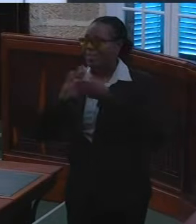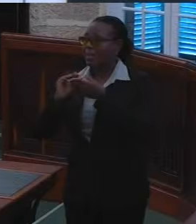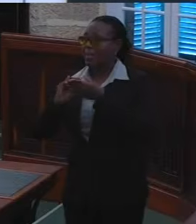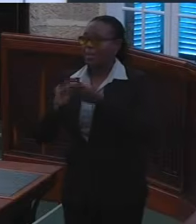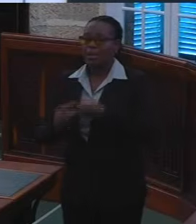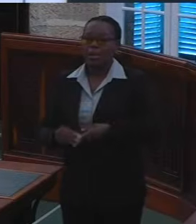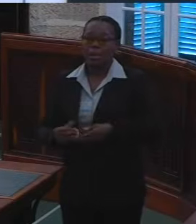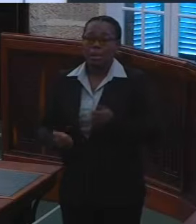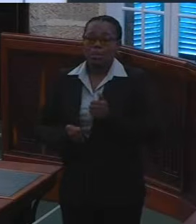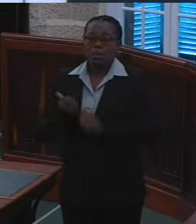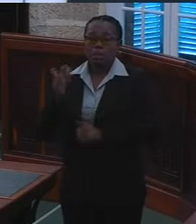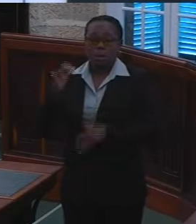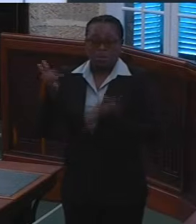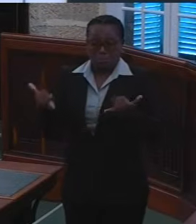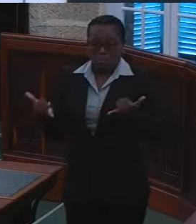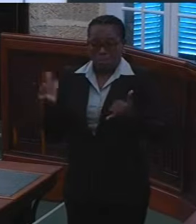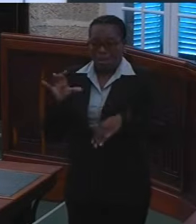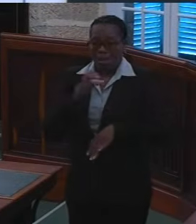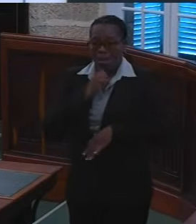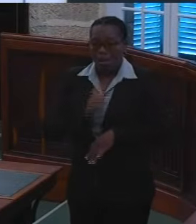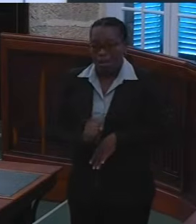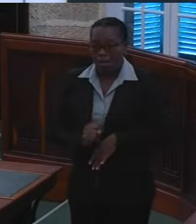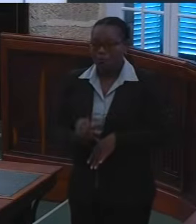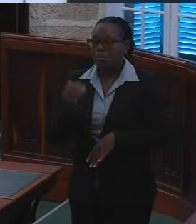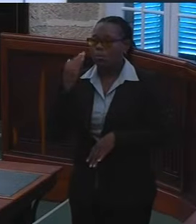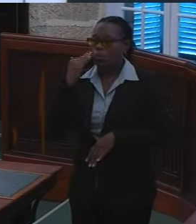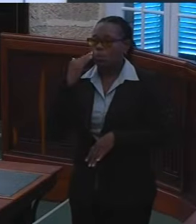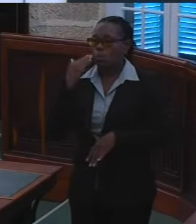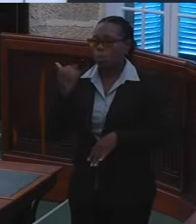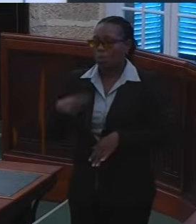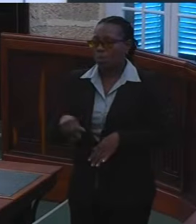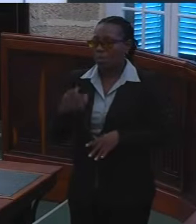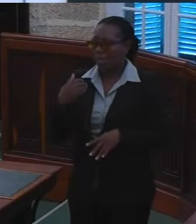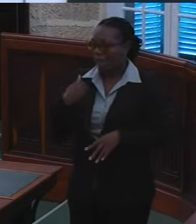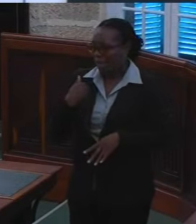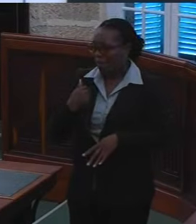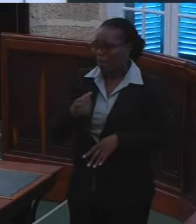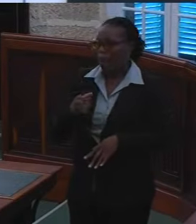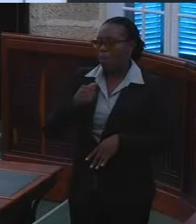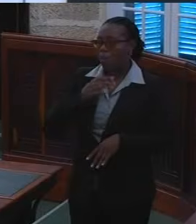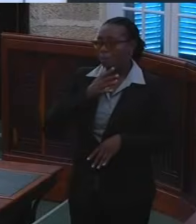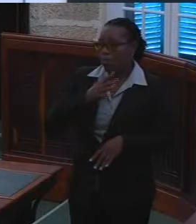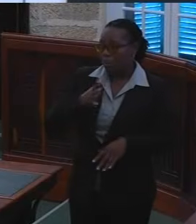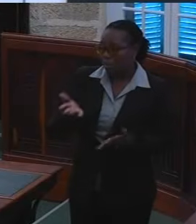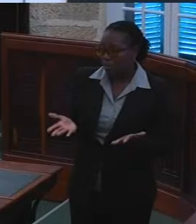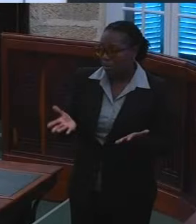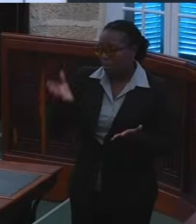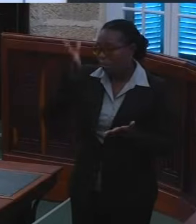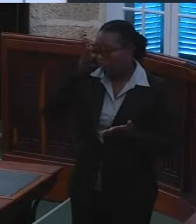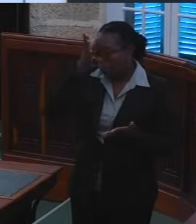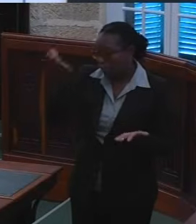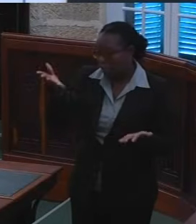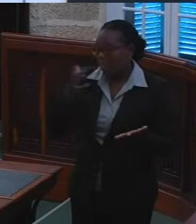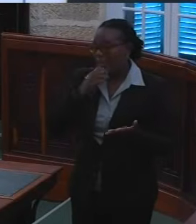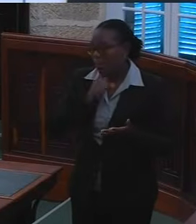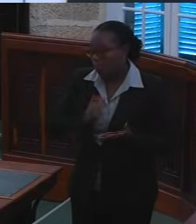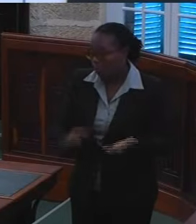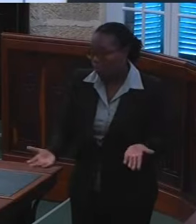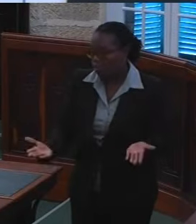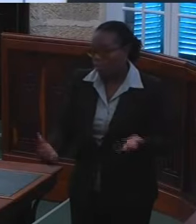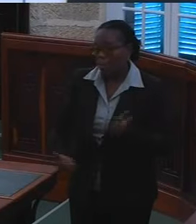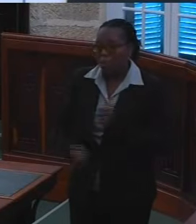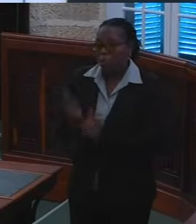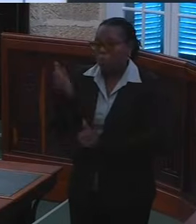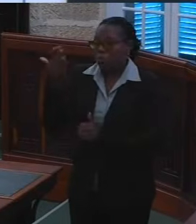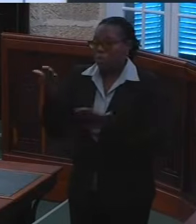us now at this age, who are, as someone who's dealing with an aging parent. Most of us in this parliament, sir, being a certain